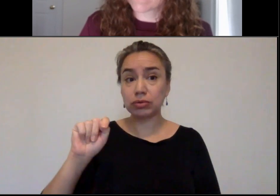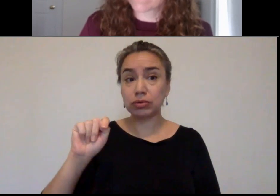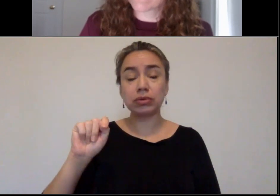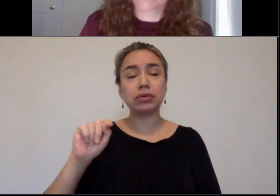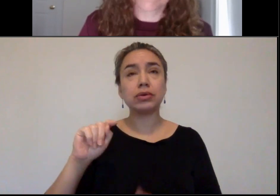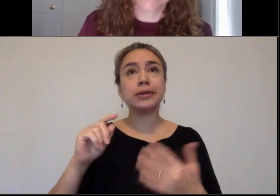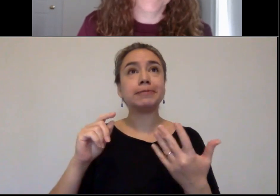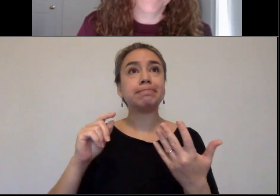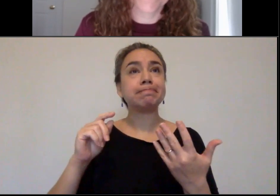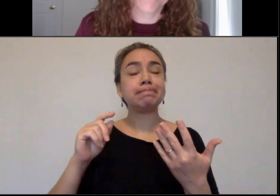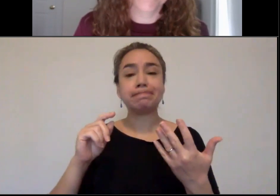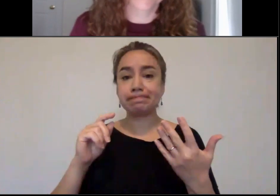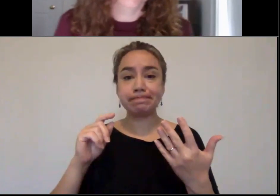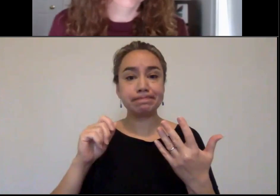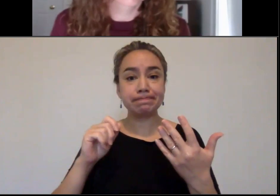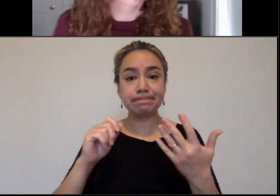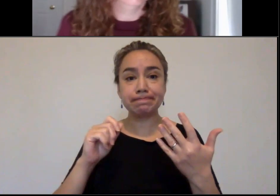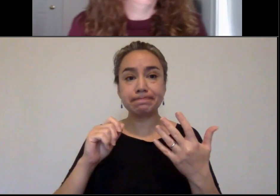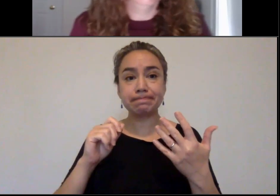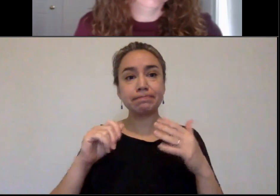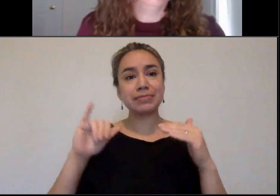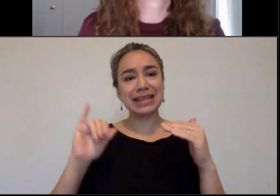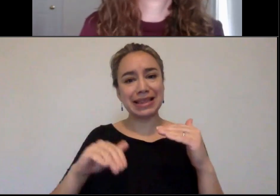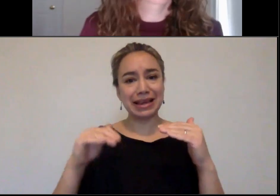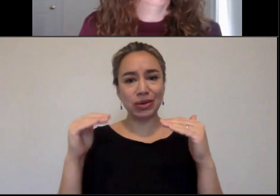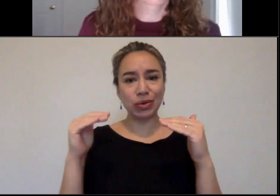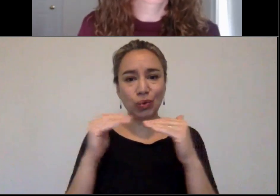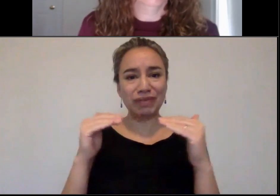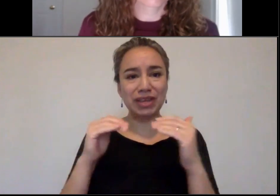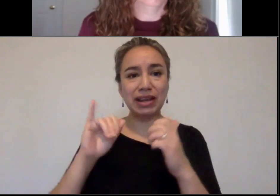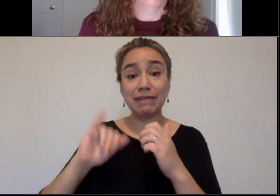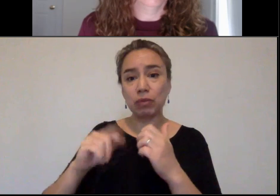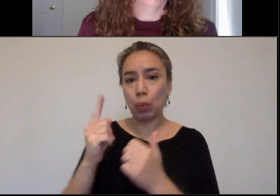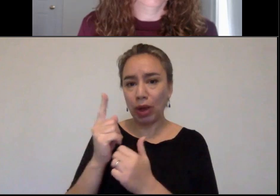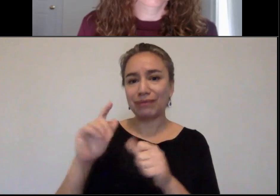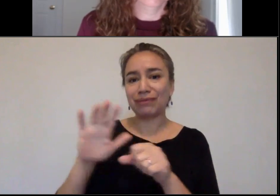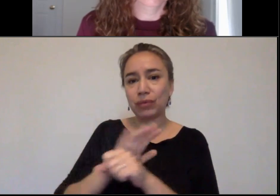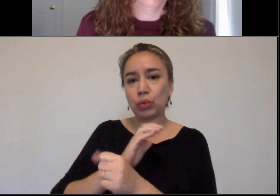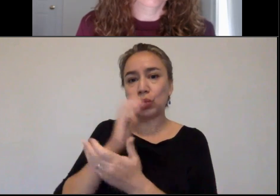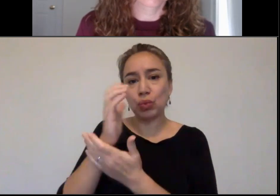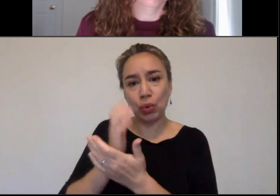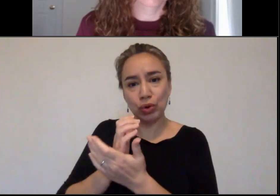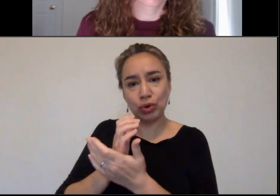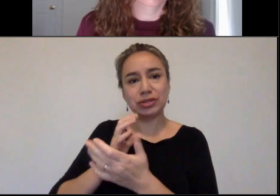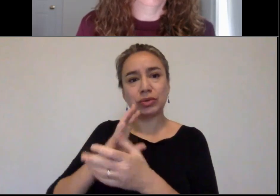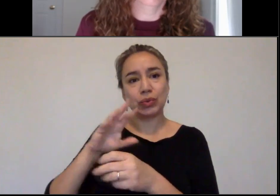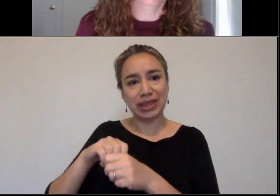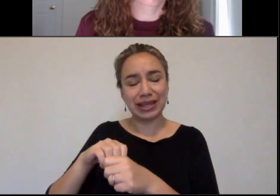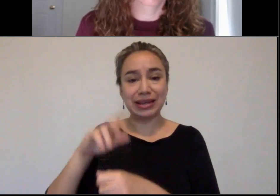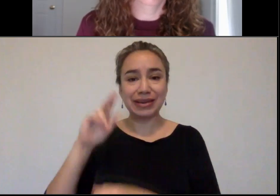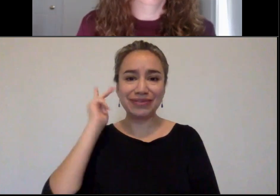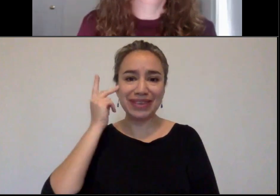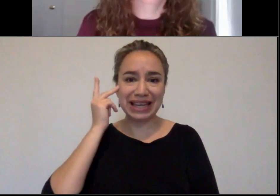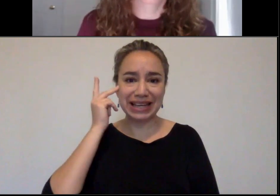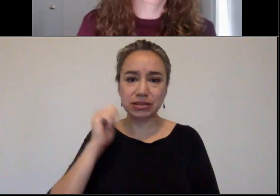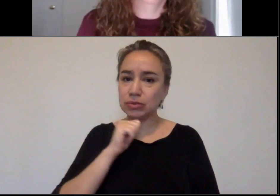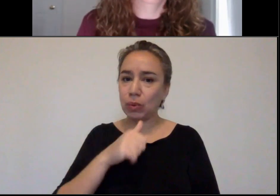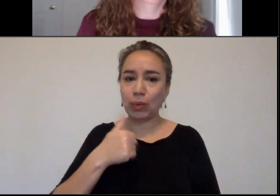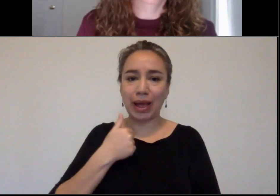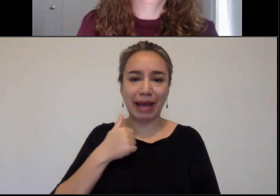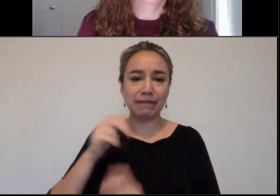equivalent of Ladefoged's A Course in Phonetics. There just isn't a phonetics